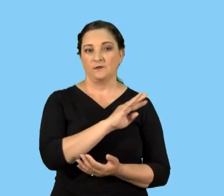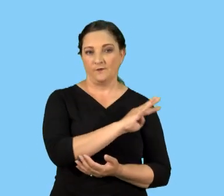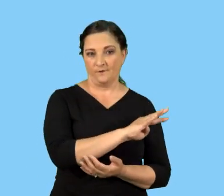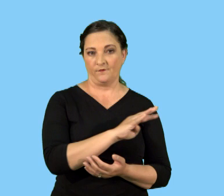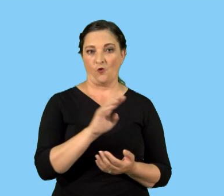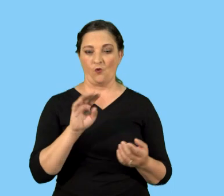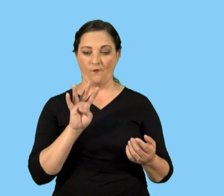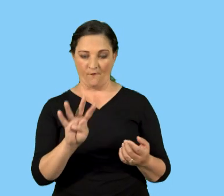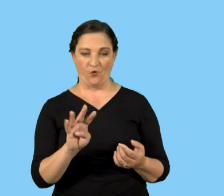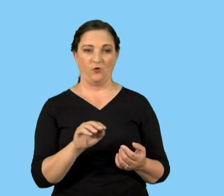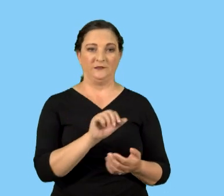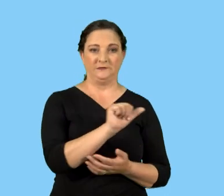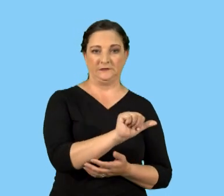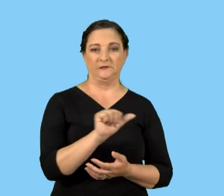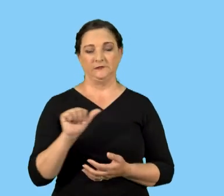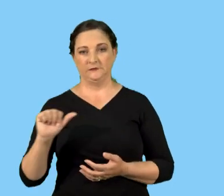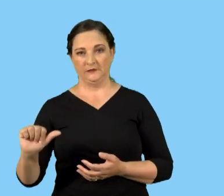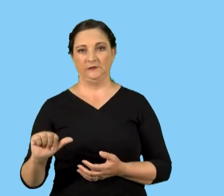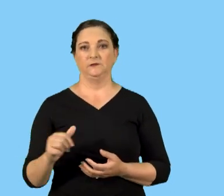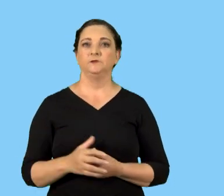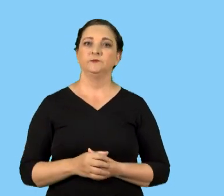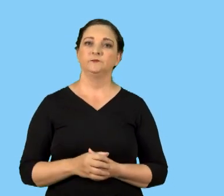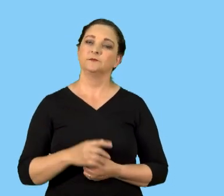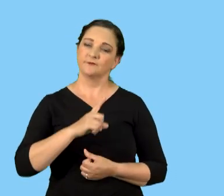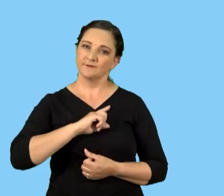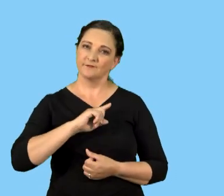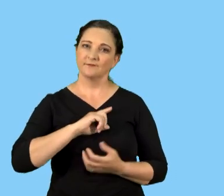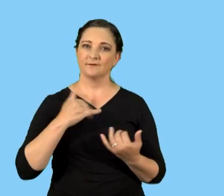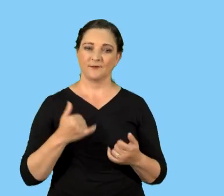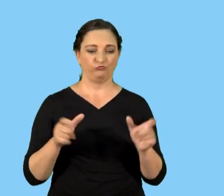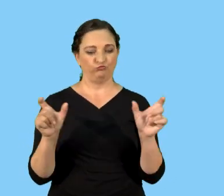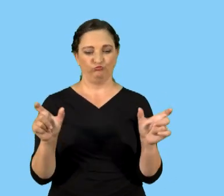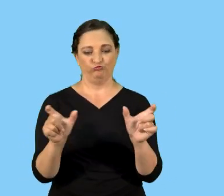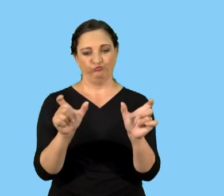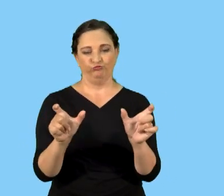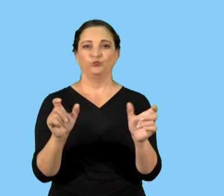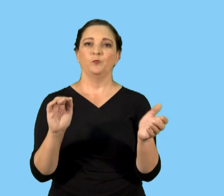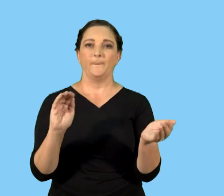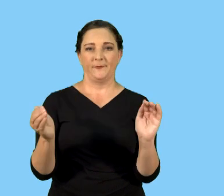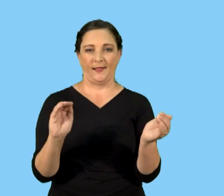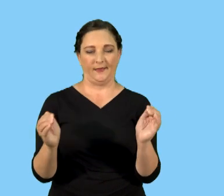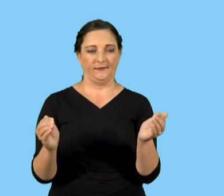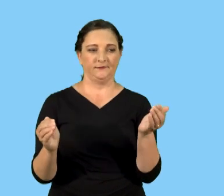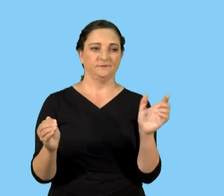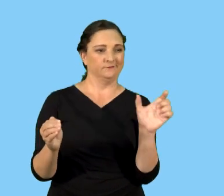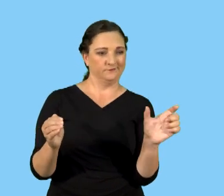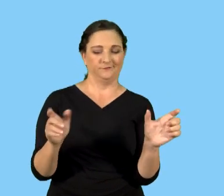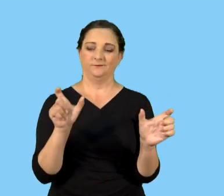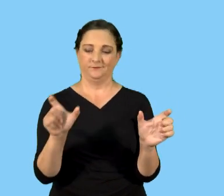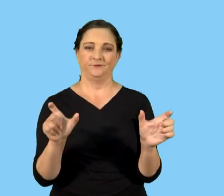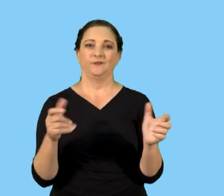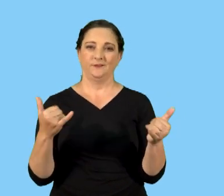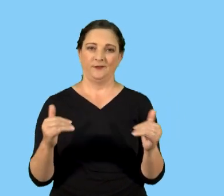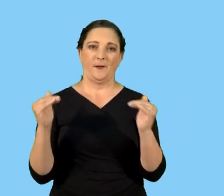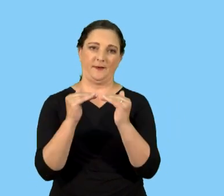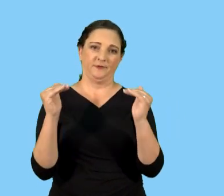So 4 ions, 4 ions. 6 oxygens, 6 oxygens. So both of these particular substances now, the left-hand side